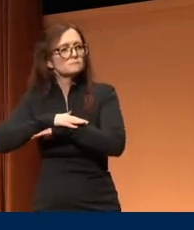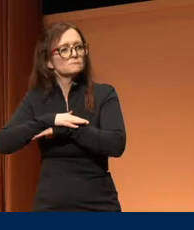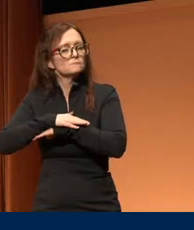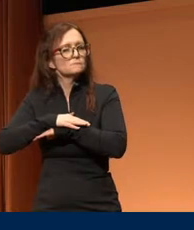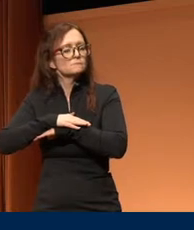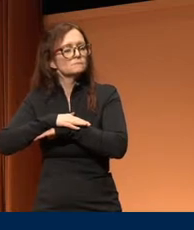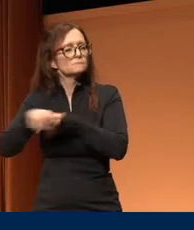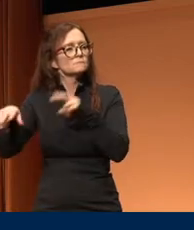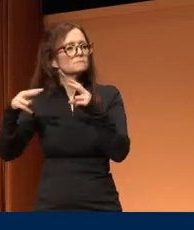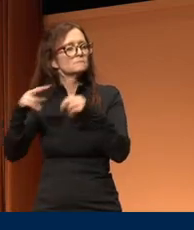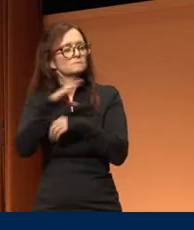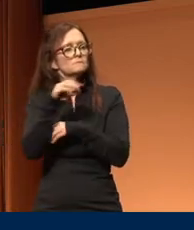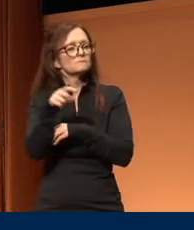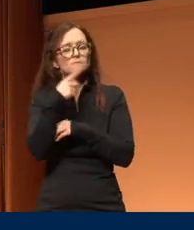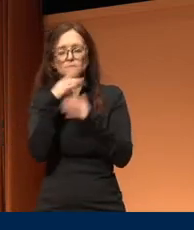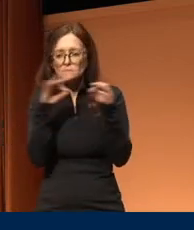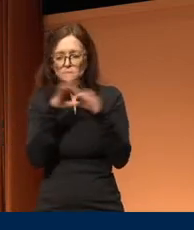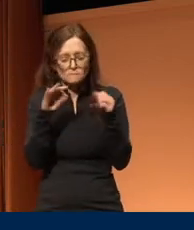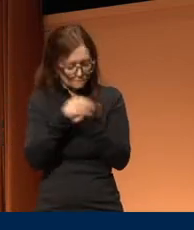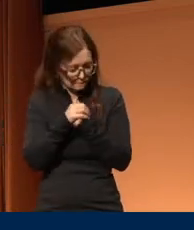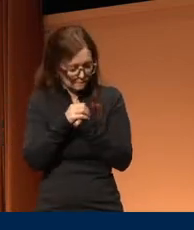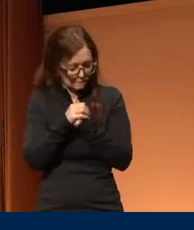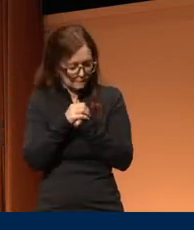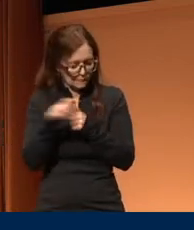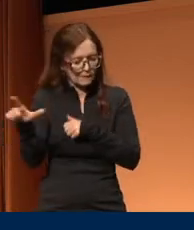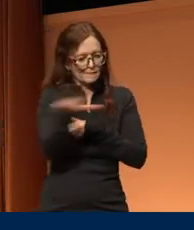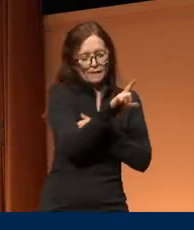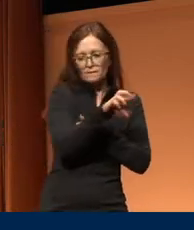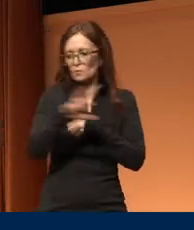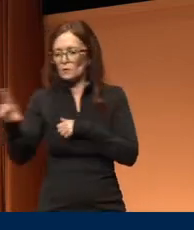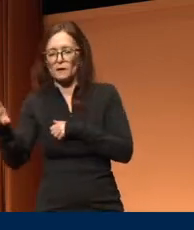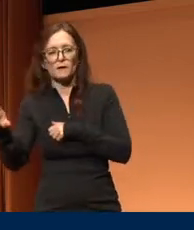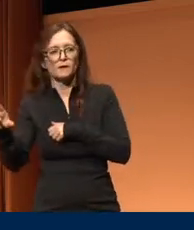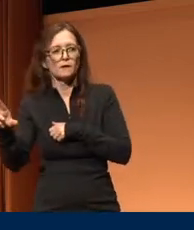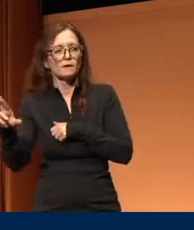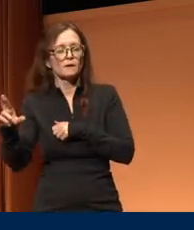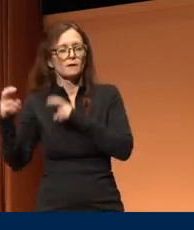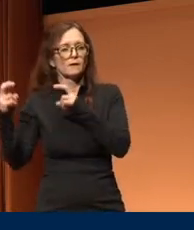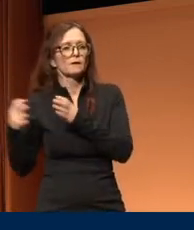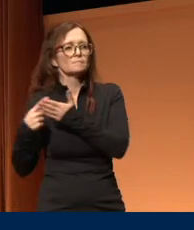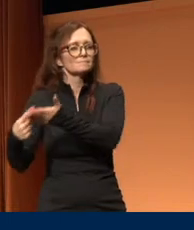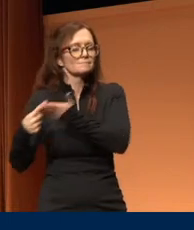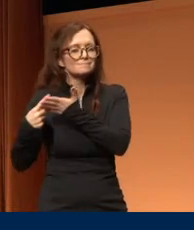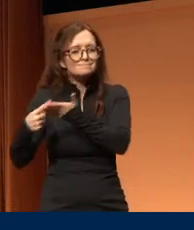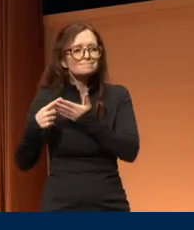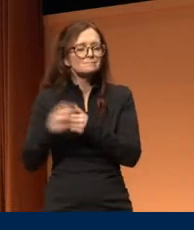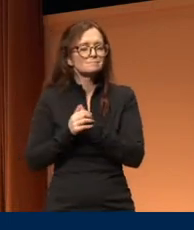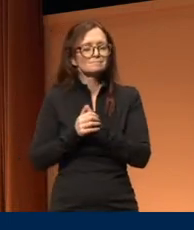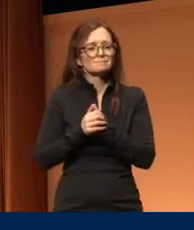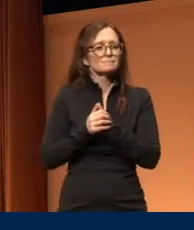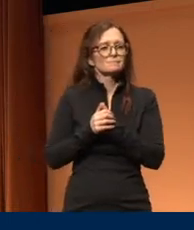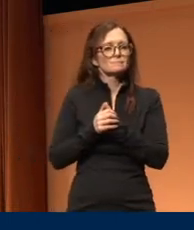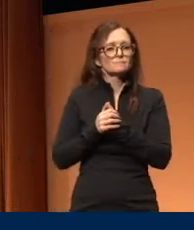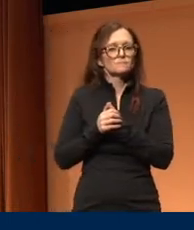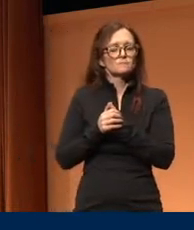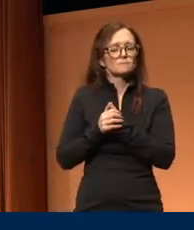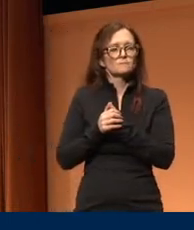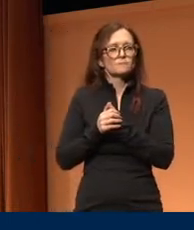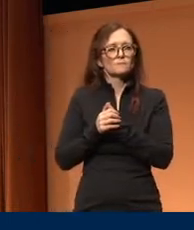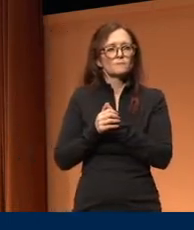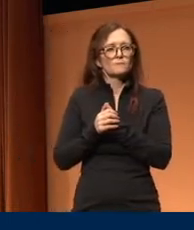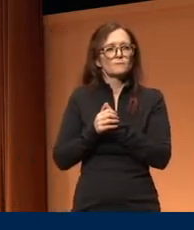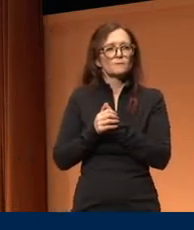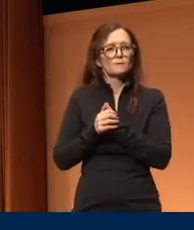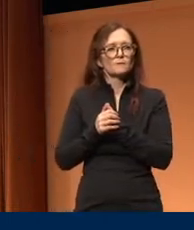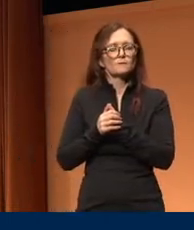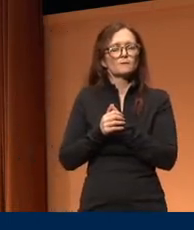Two piercings glint in his lip, and his head is shaved on the left and right, the hair on top sticking straight up. Finbar can see that the man has